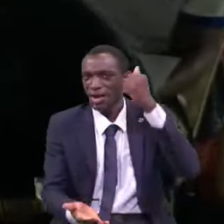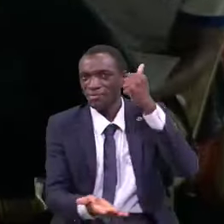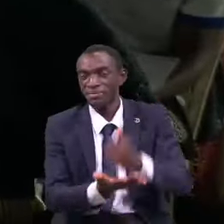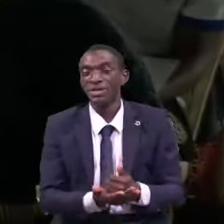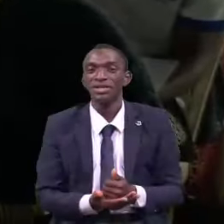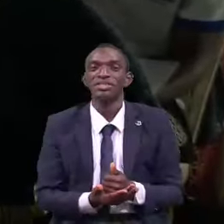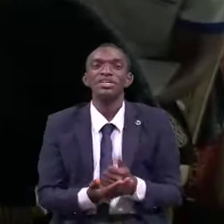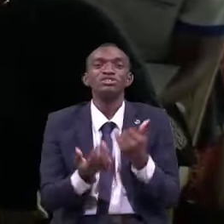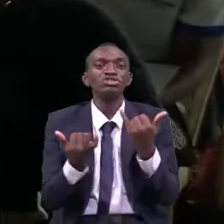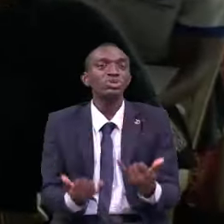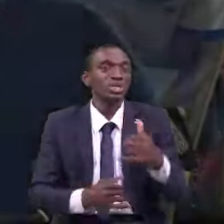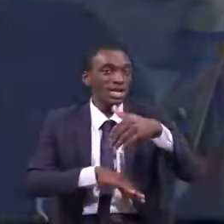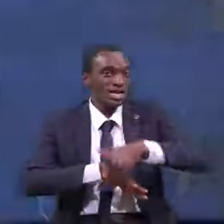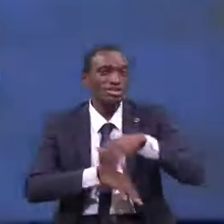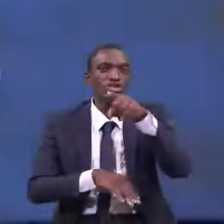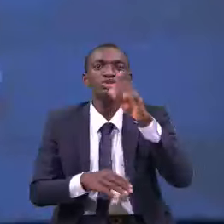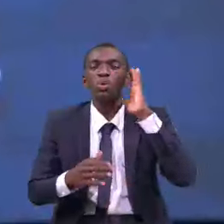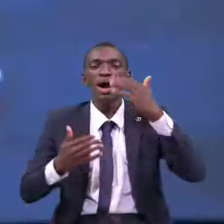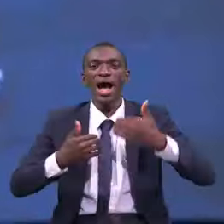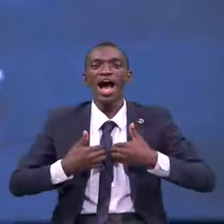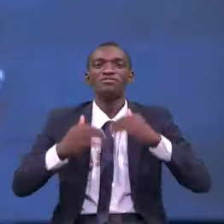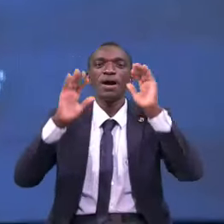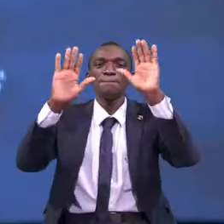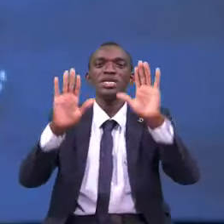Tonight you'll have a miracle.